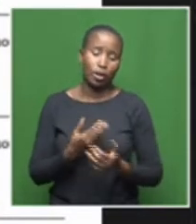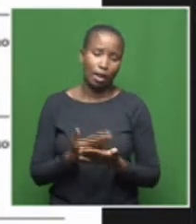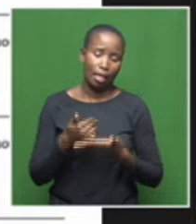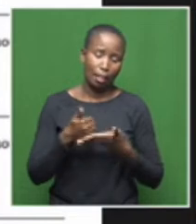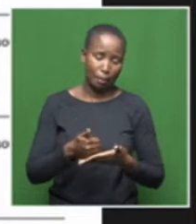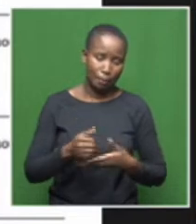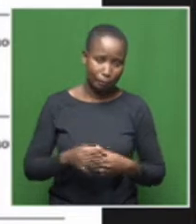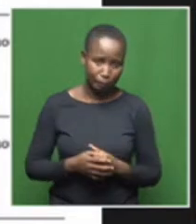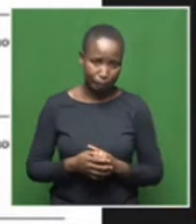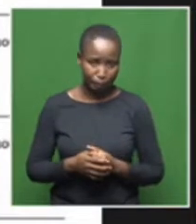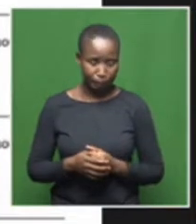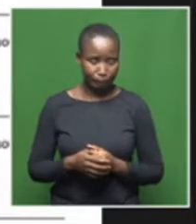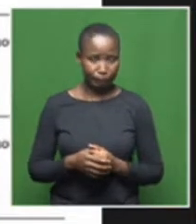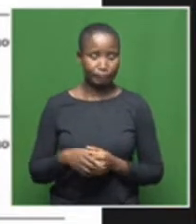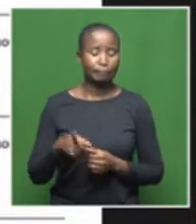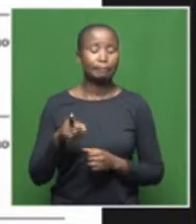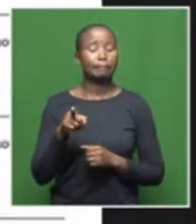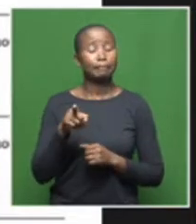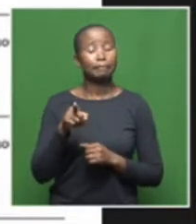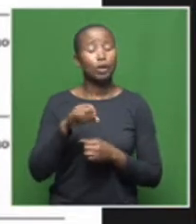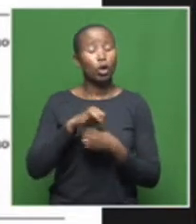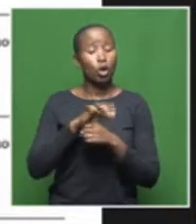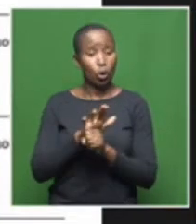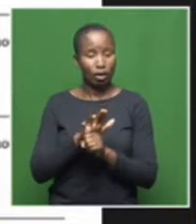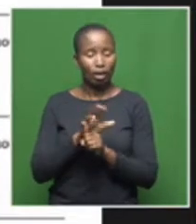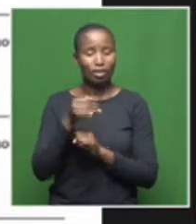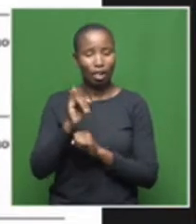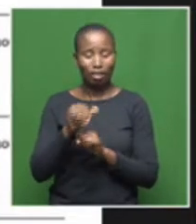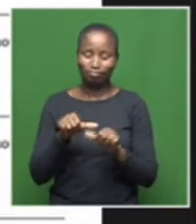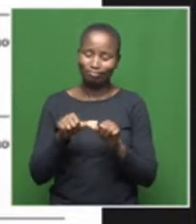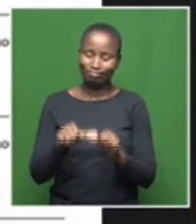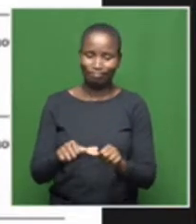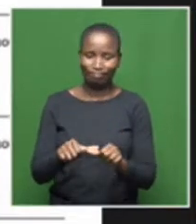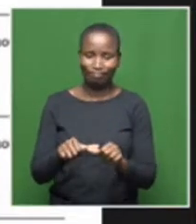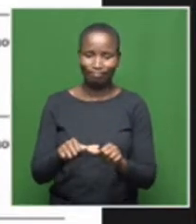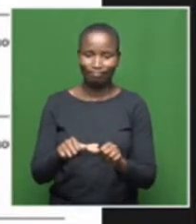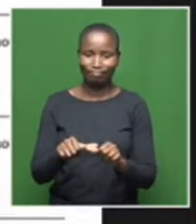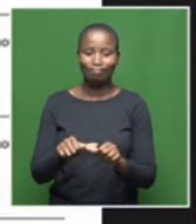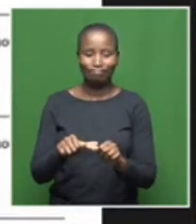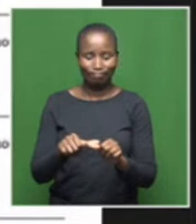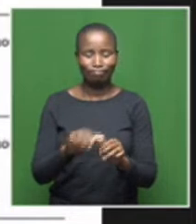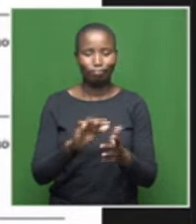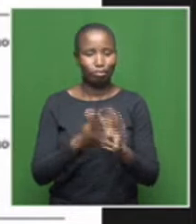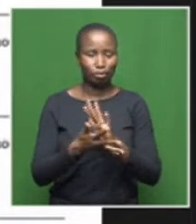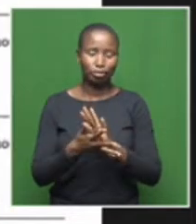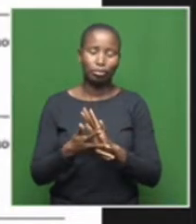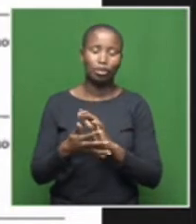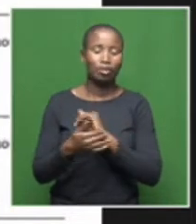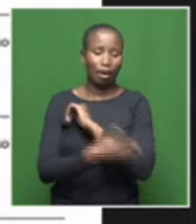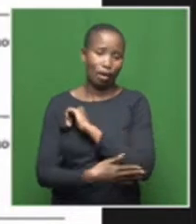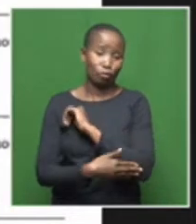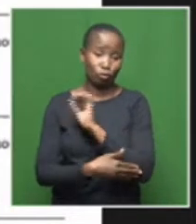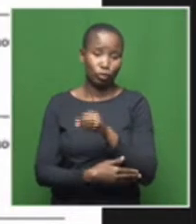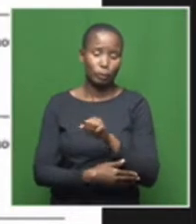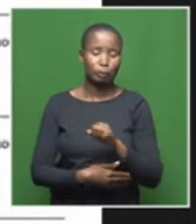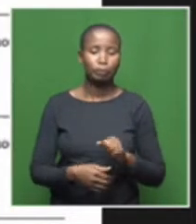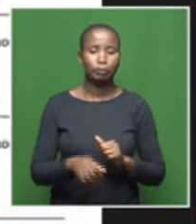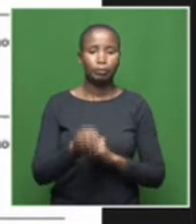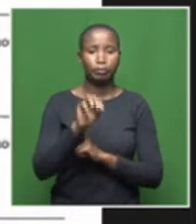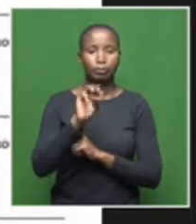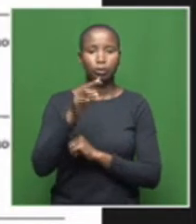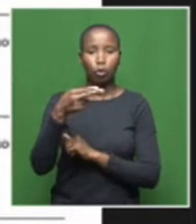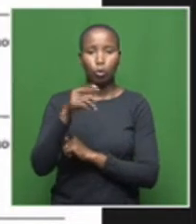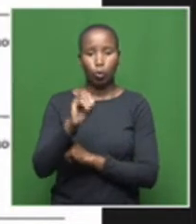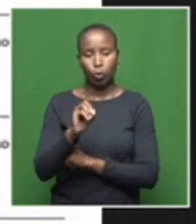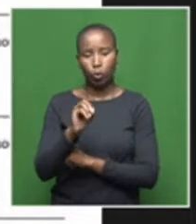to ravage the world, the entire globe, and our own country. Over the last 7 days, the World Health Organization